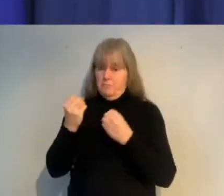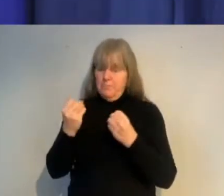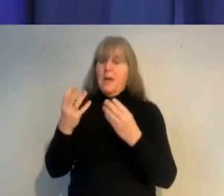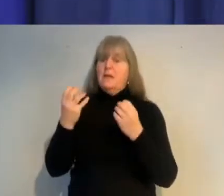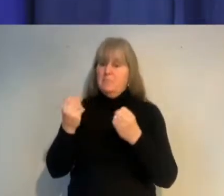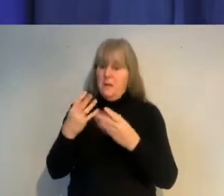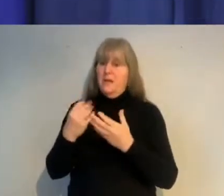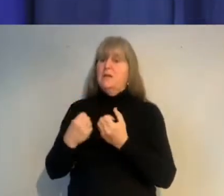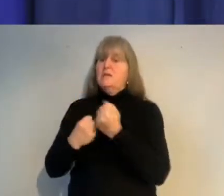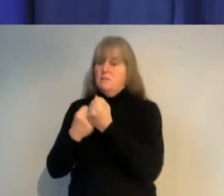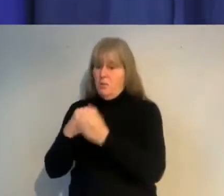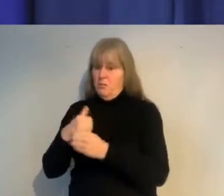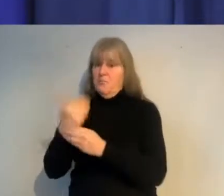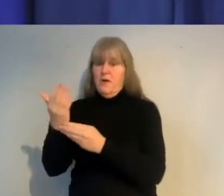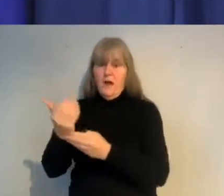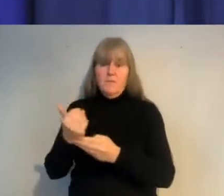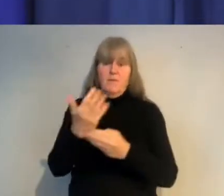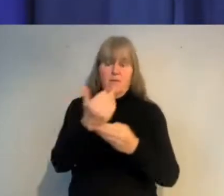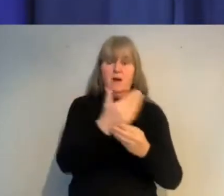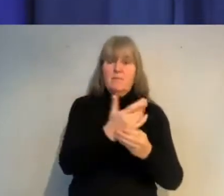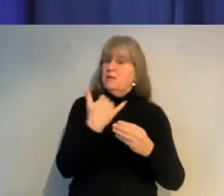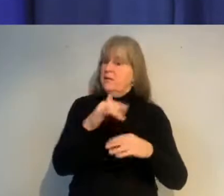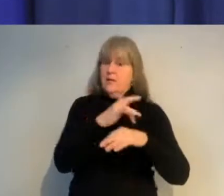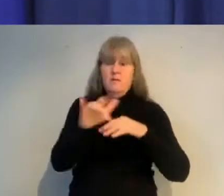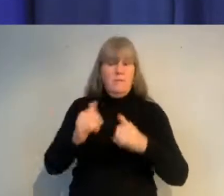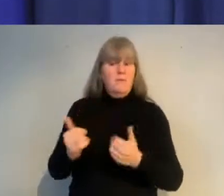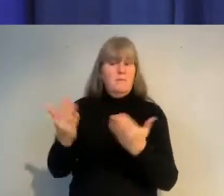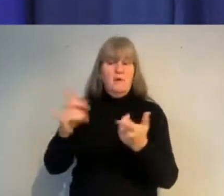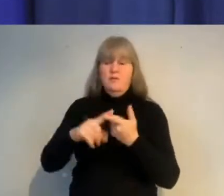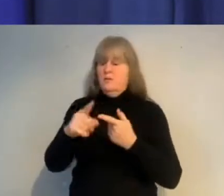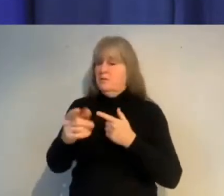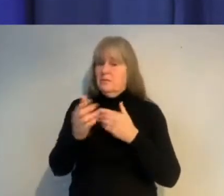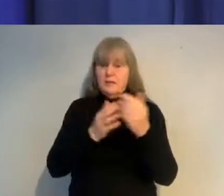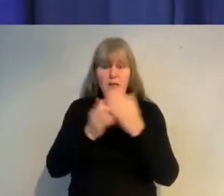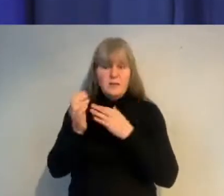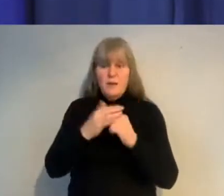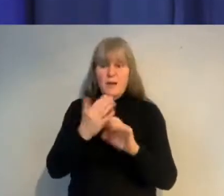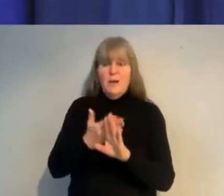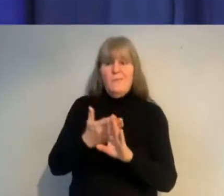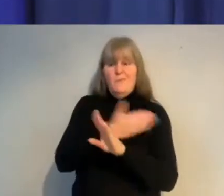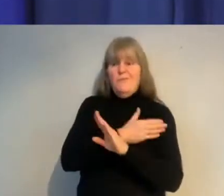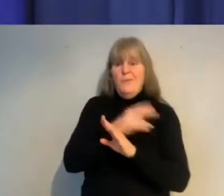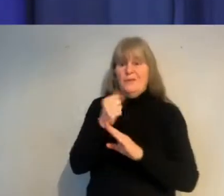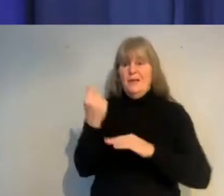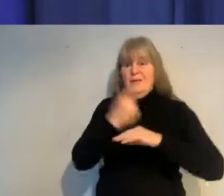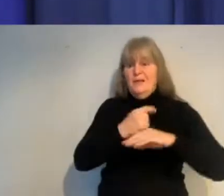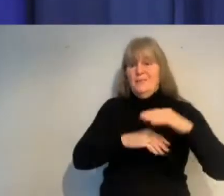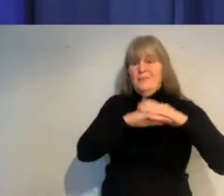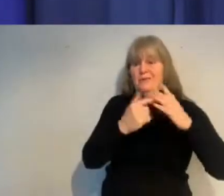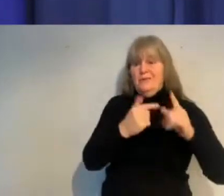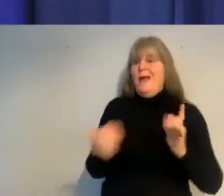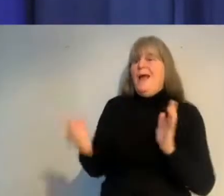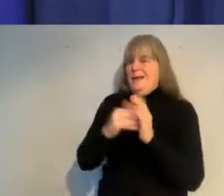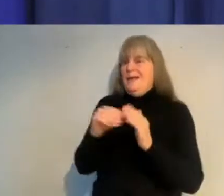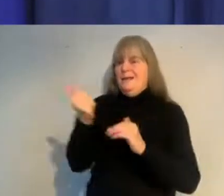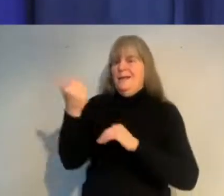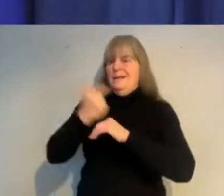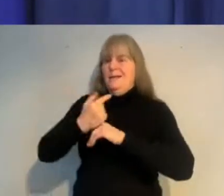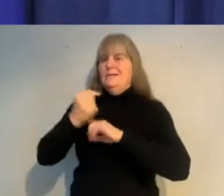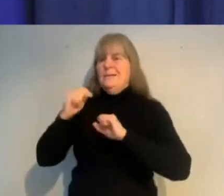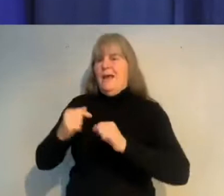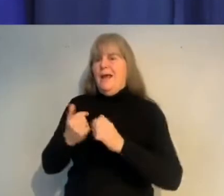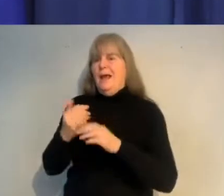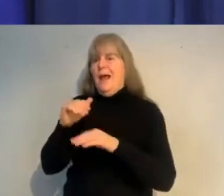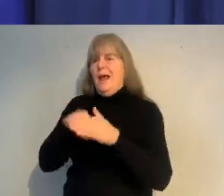available, even if you've accessed it earlier in the pandemic. Our COVID-19 support programs, they are the gold